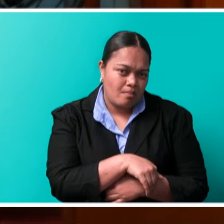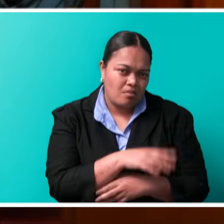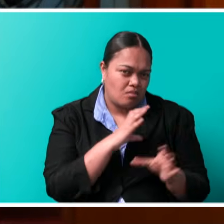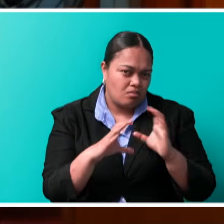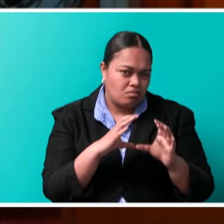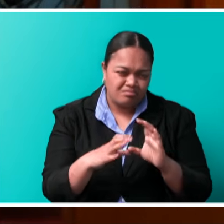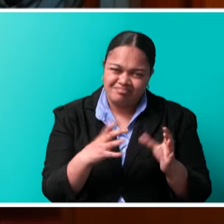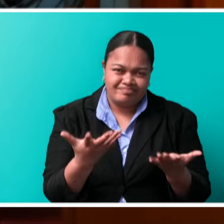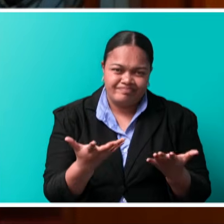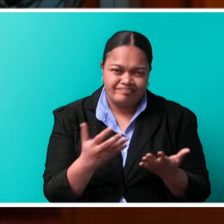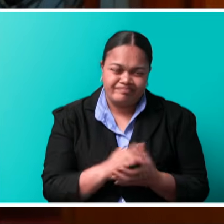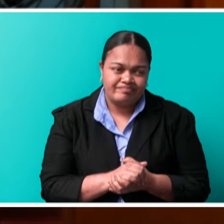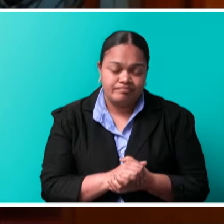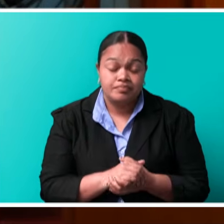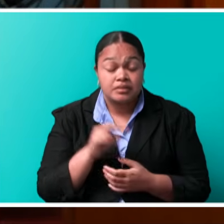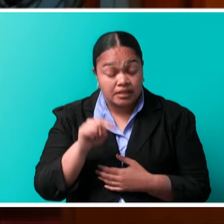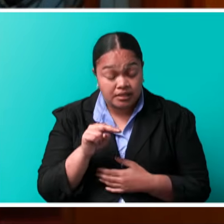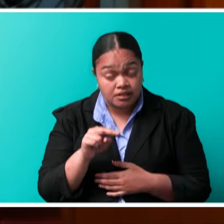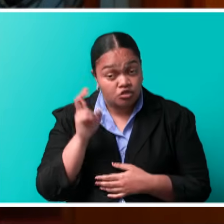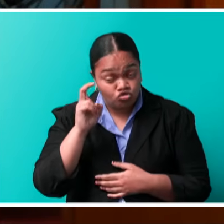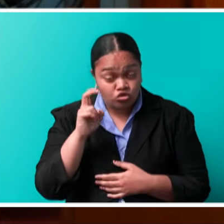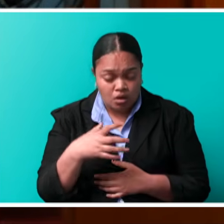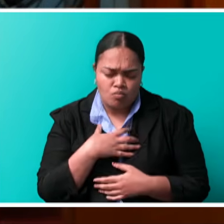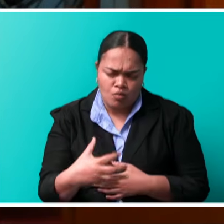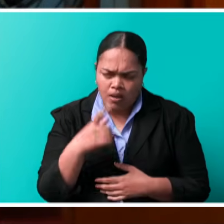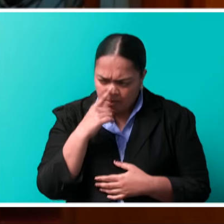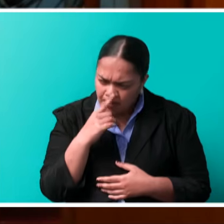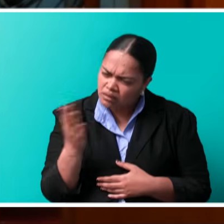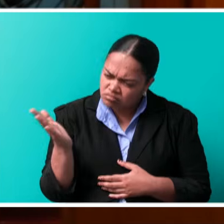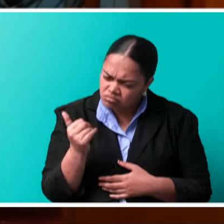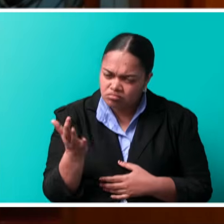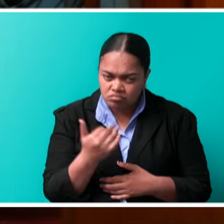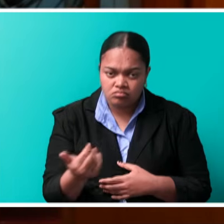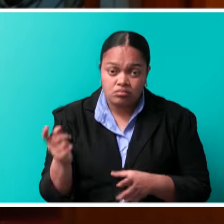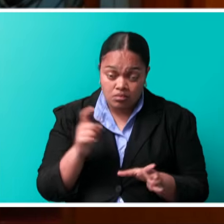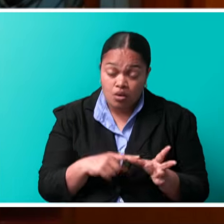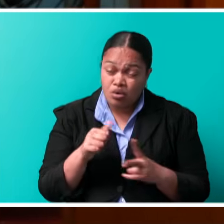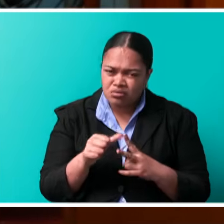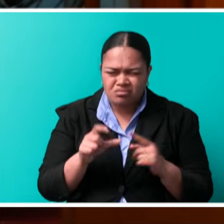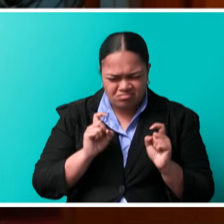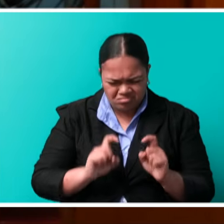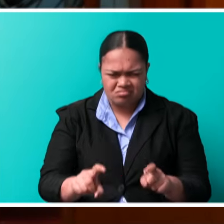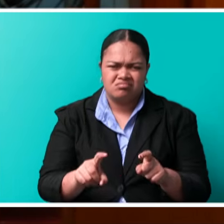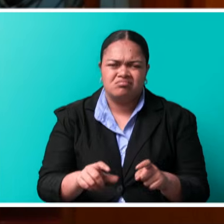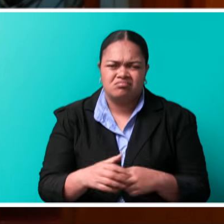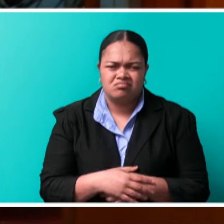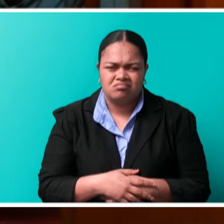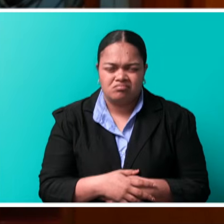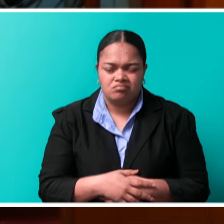Government's response is to train more people and also retain more talent and mobilize the